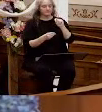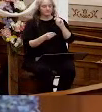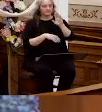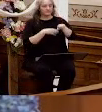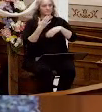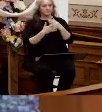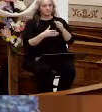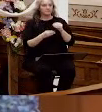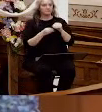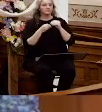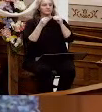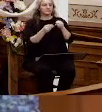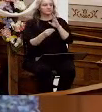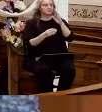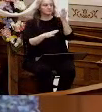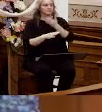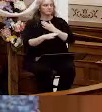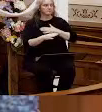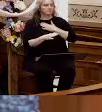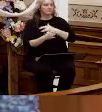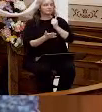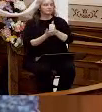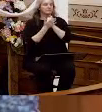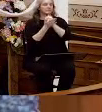help the ushers pass the plate down the aisle.